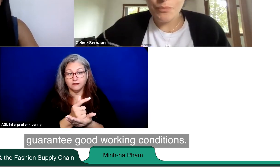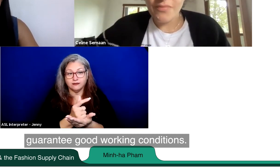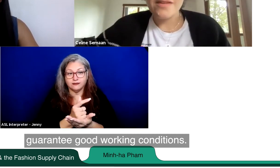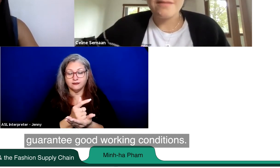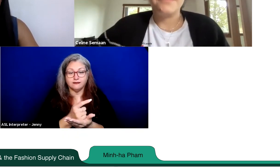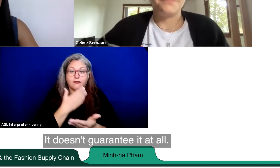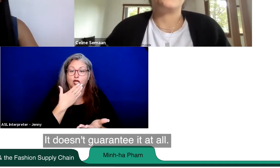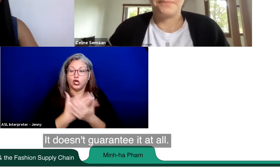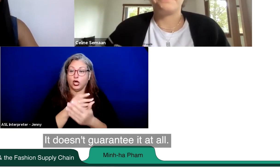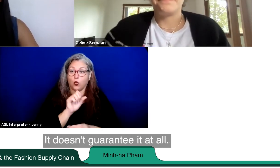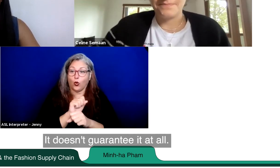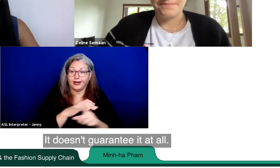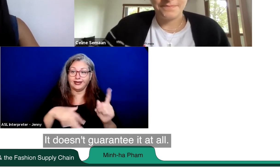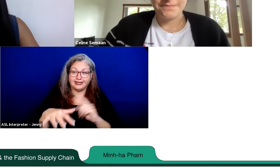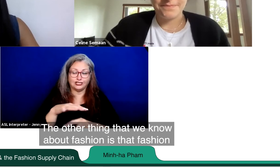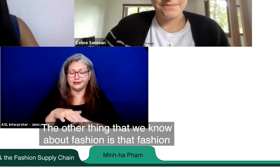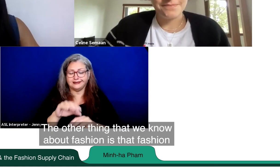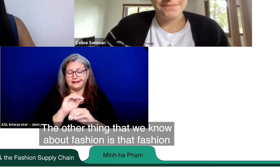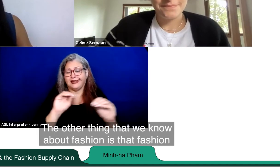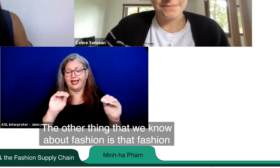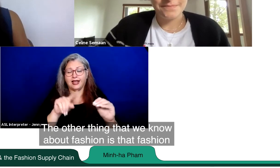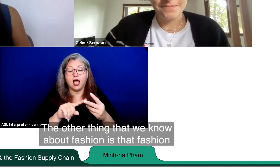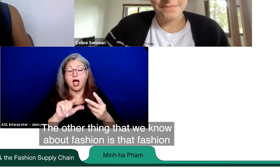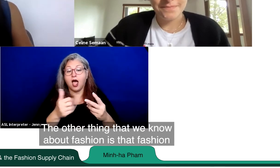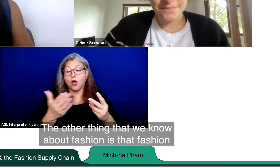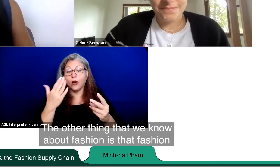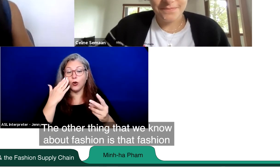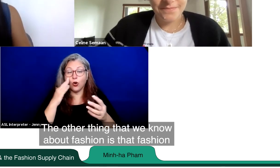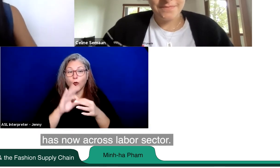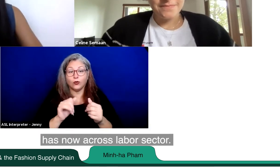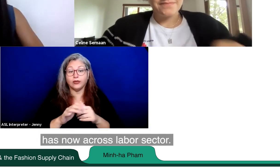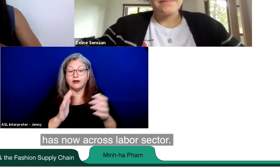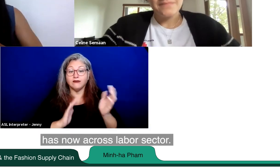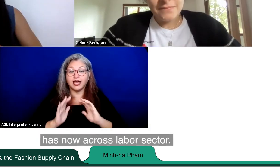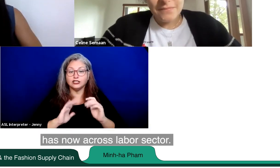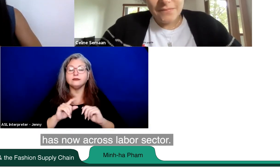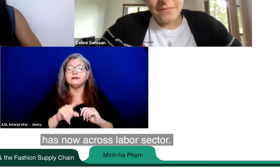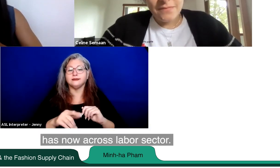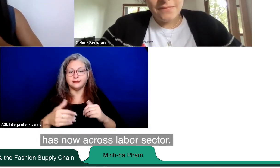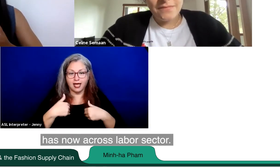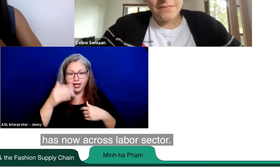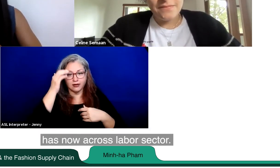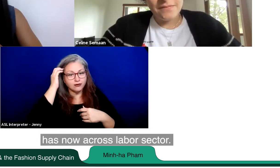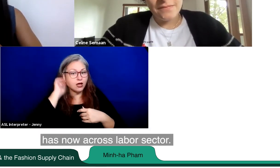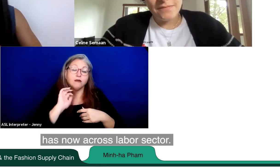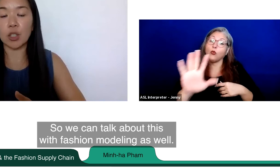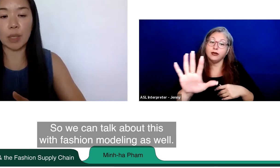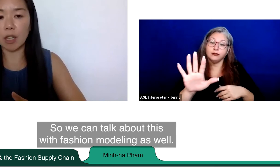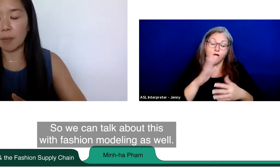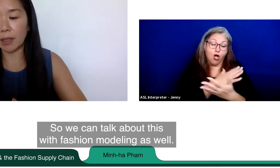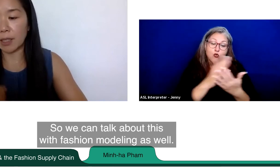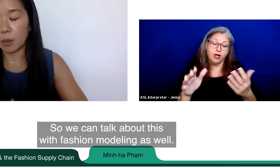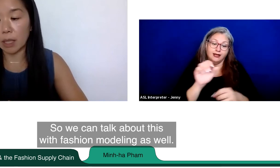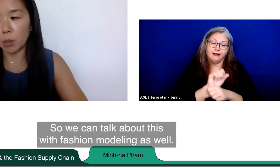good working conditions. It doesn't guarantee it at all. The other thing that we know about fashion is that fashion has now across labor sectors, so